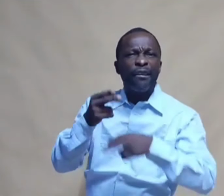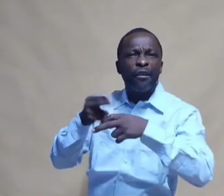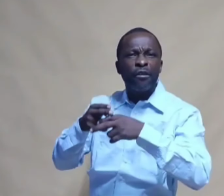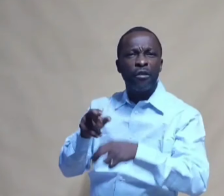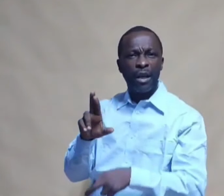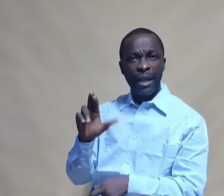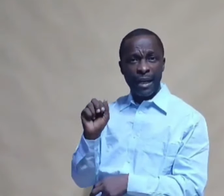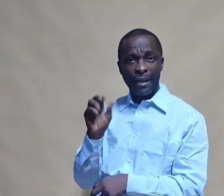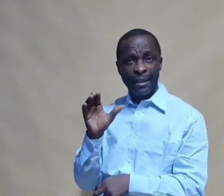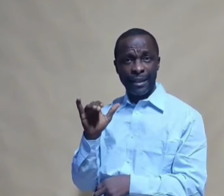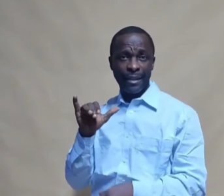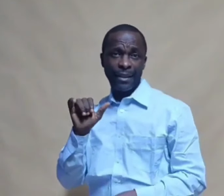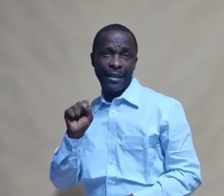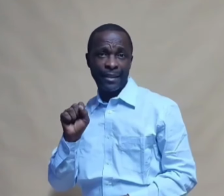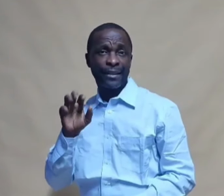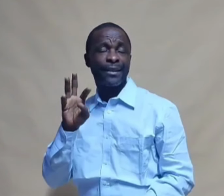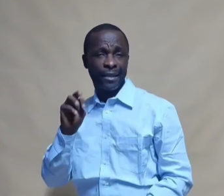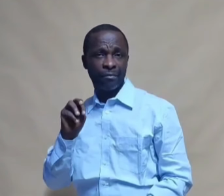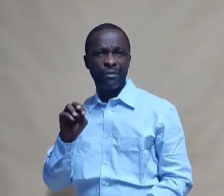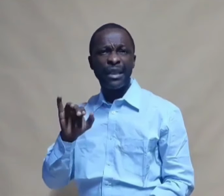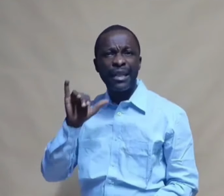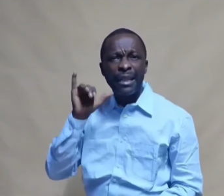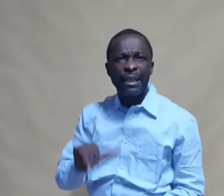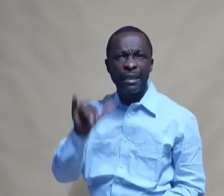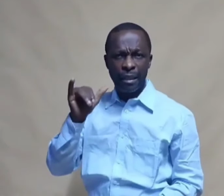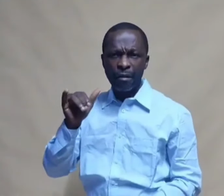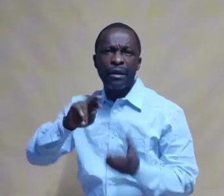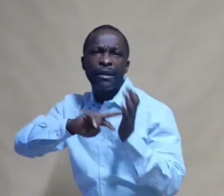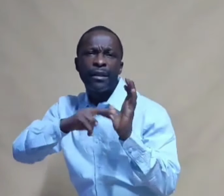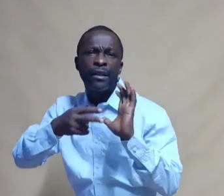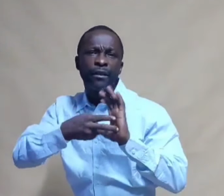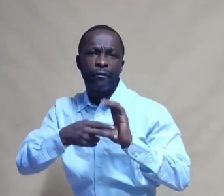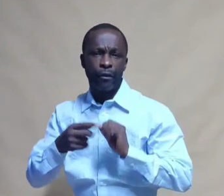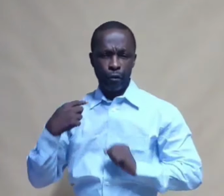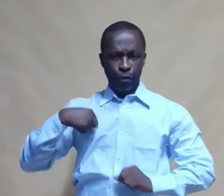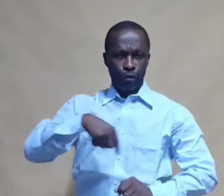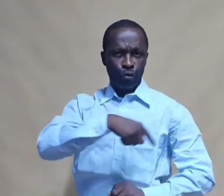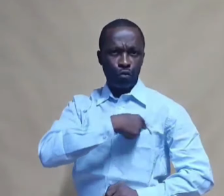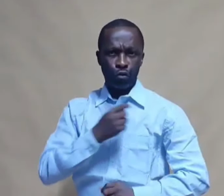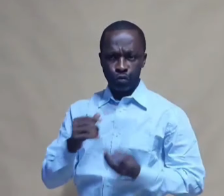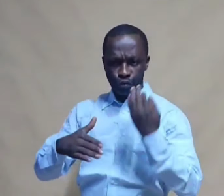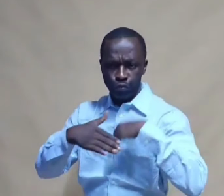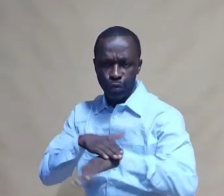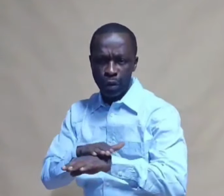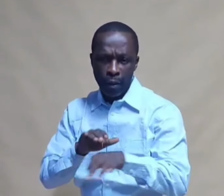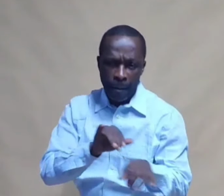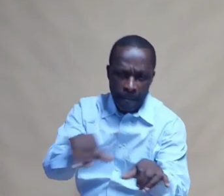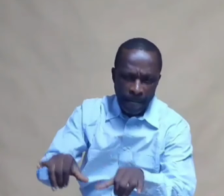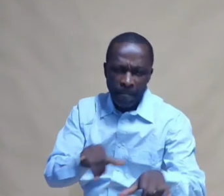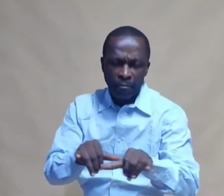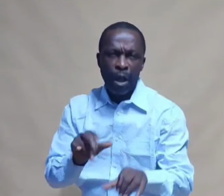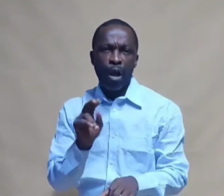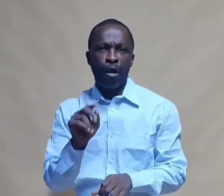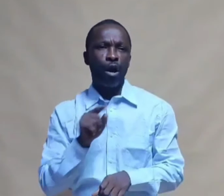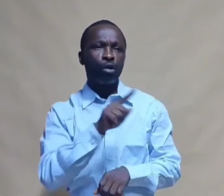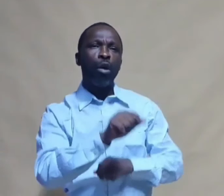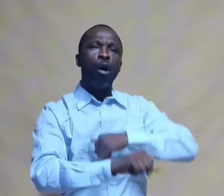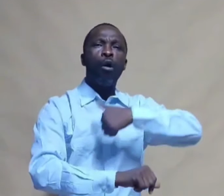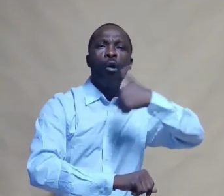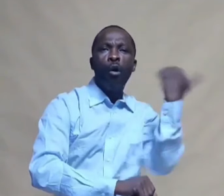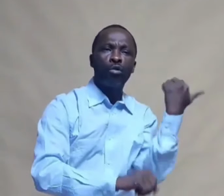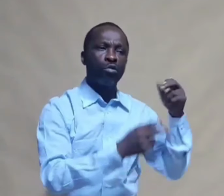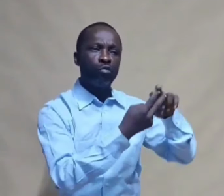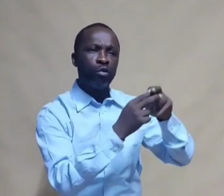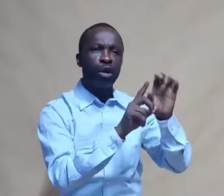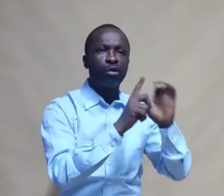form of discrimination based on the assumption that certain people are superior or inferior to others because of their race or ethnicity.